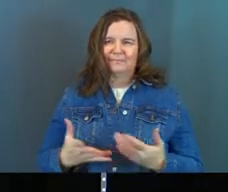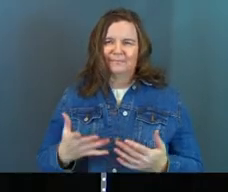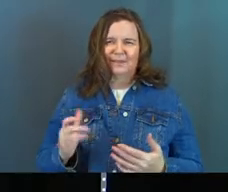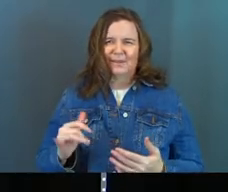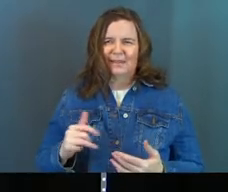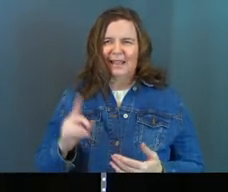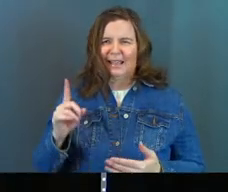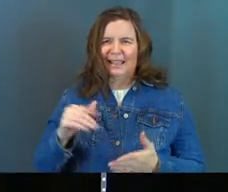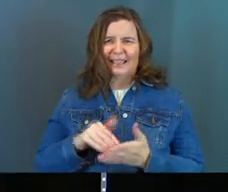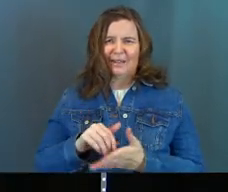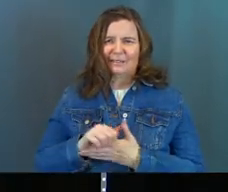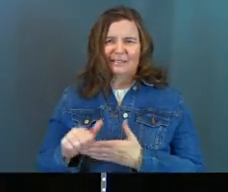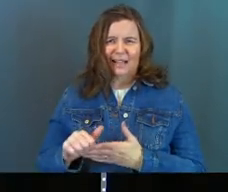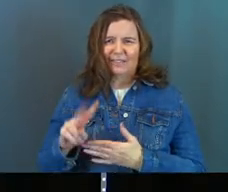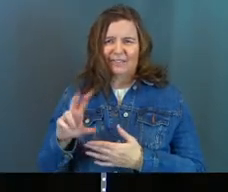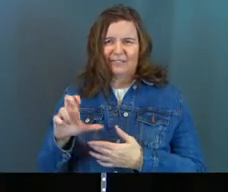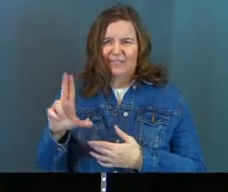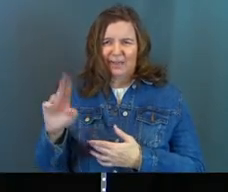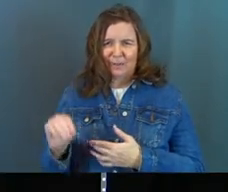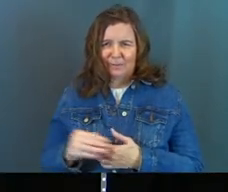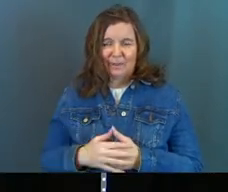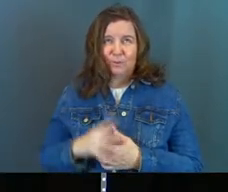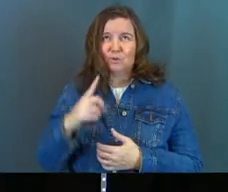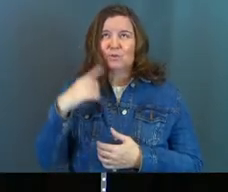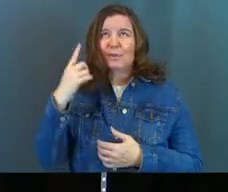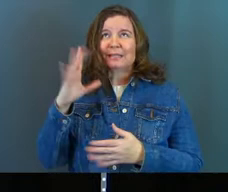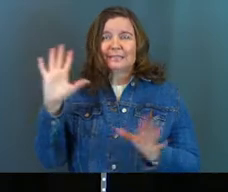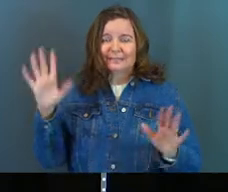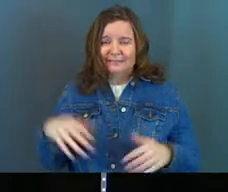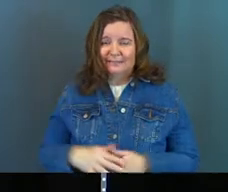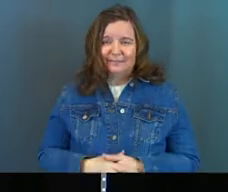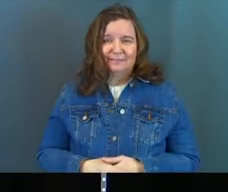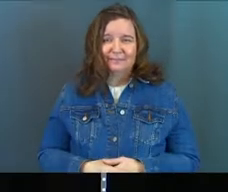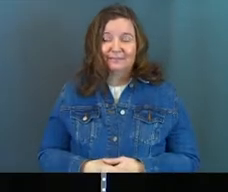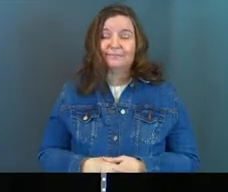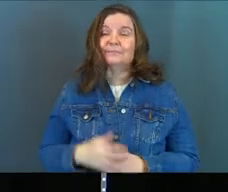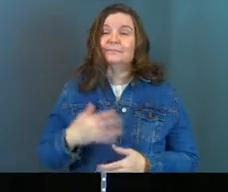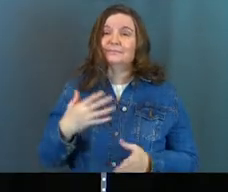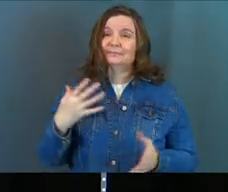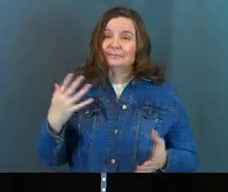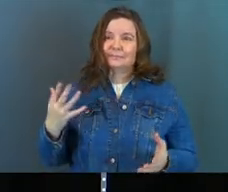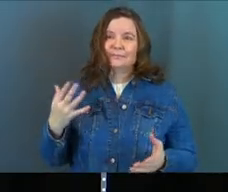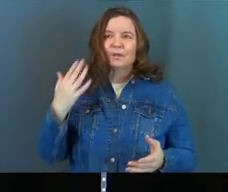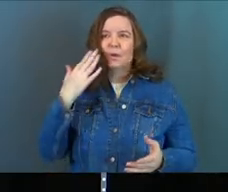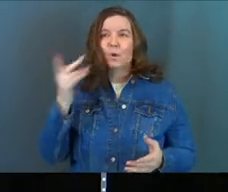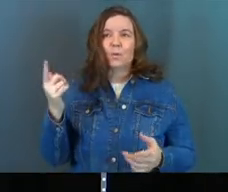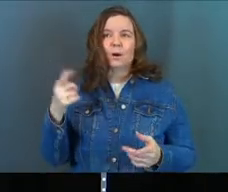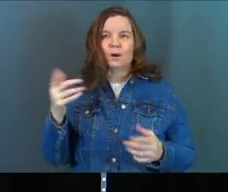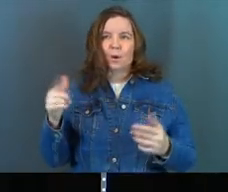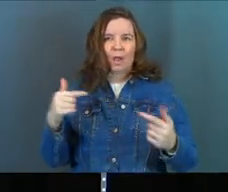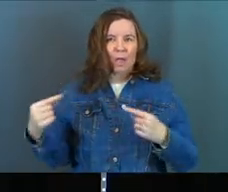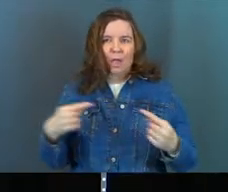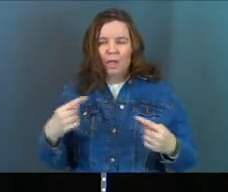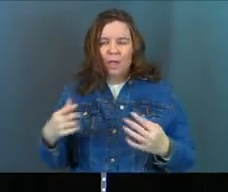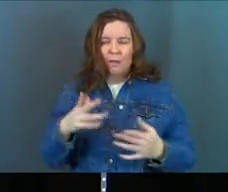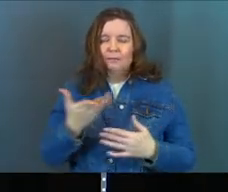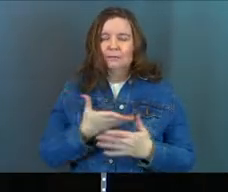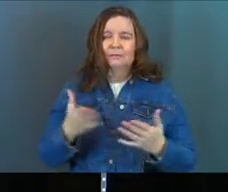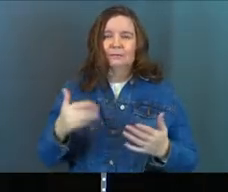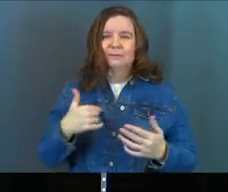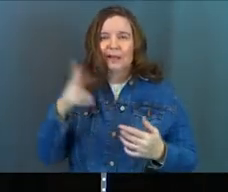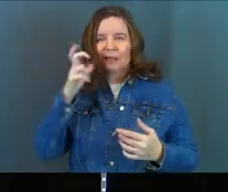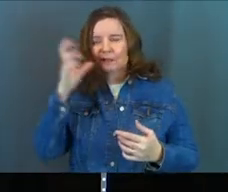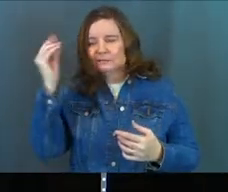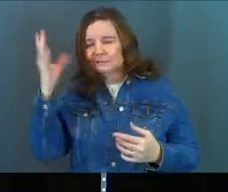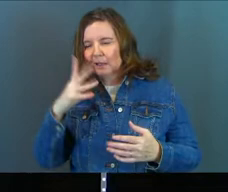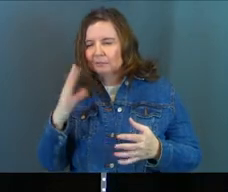Wanted like $1,000 for this vacuum. It's crazy. And, you know, we're going back and forth and all this kind of stuff, and